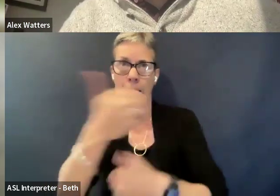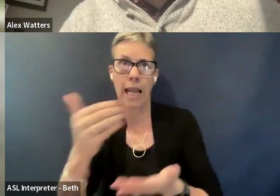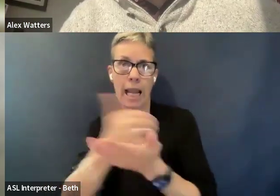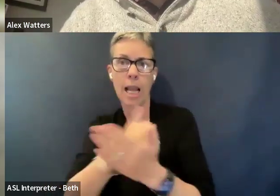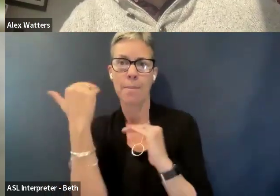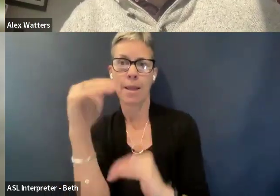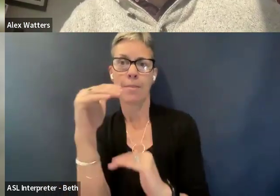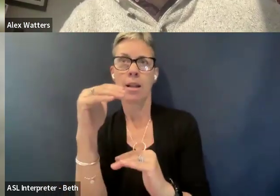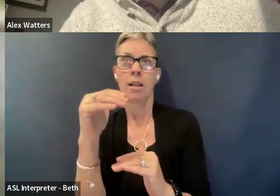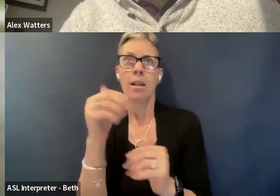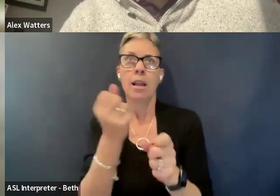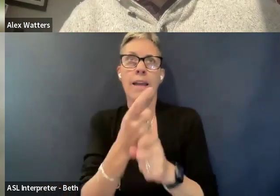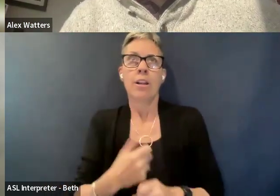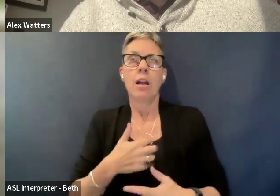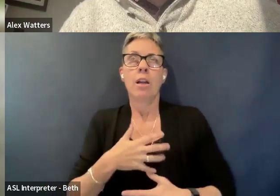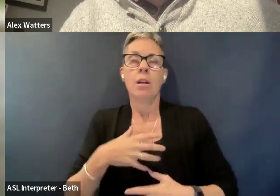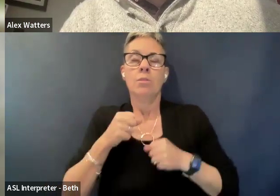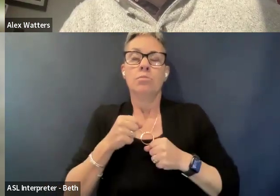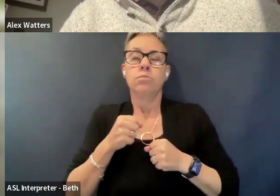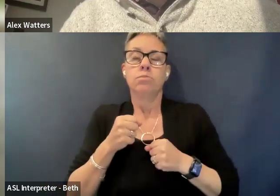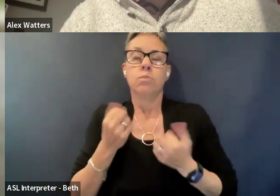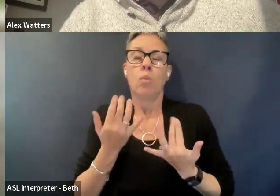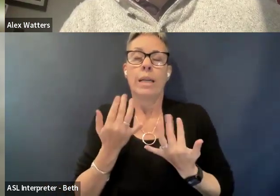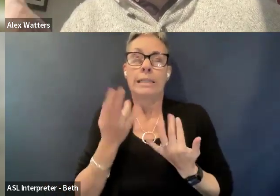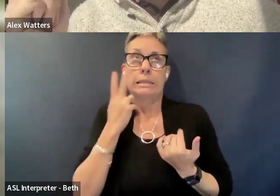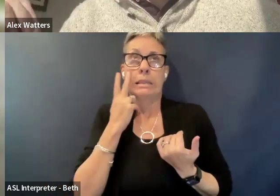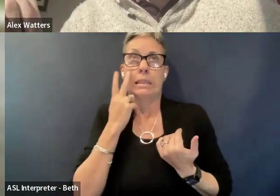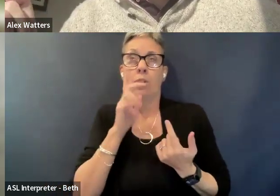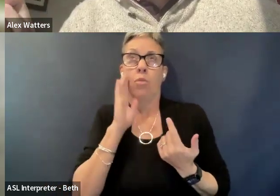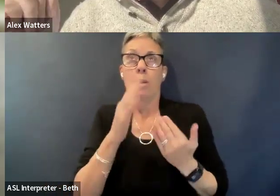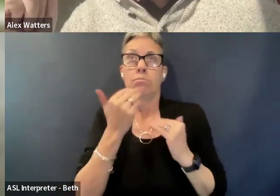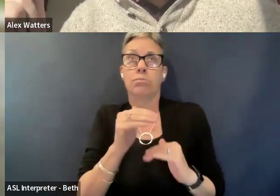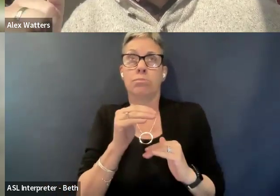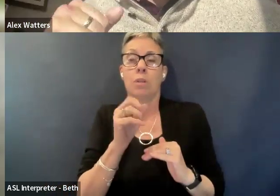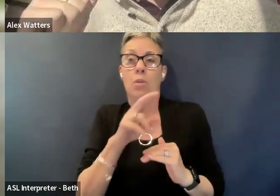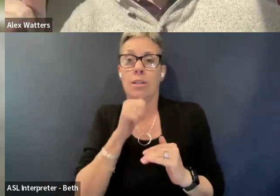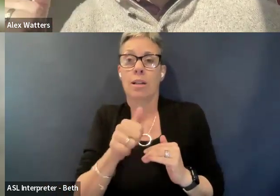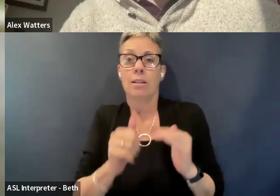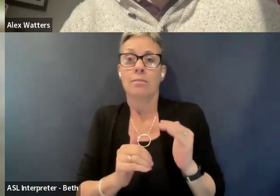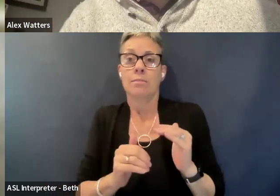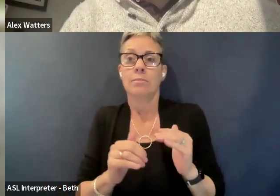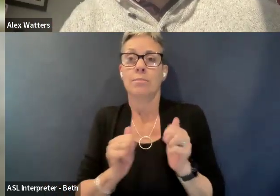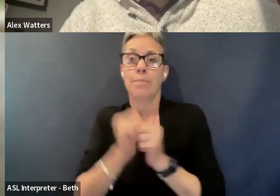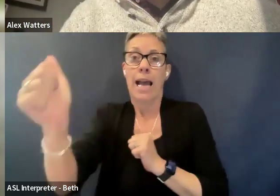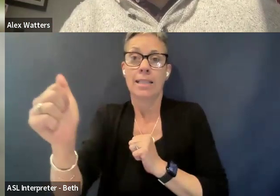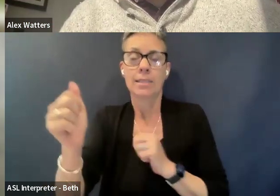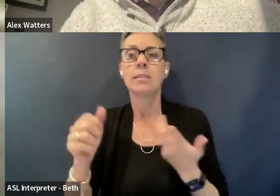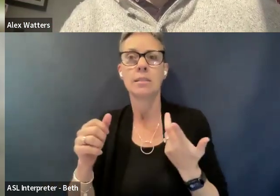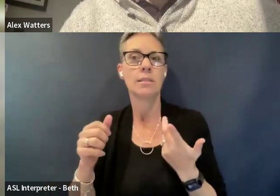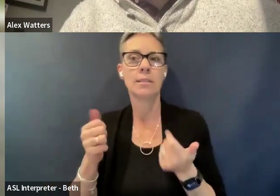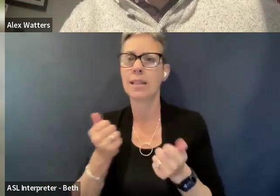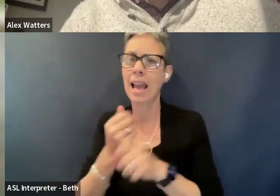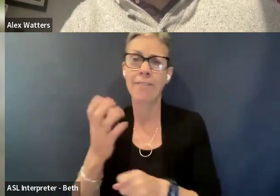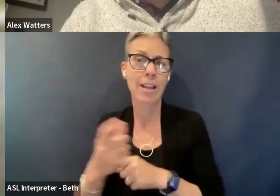hold my breath to see if I'm there. The truth is I've been at that ceiling every year for a number of years. I